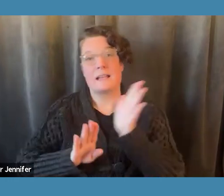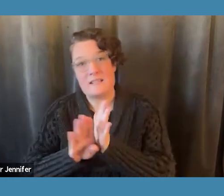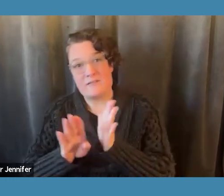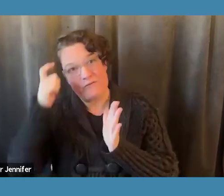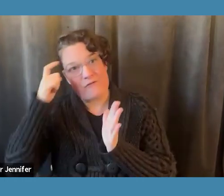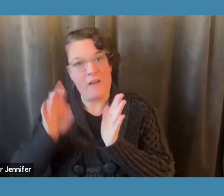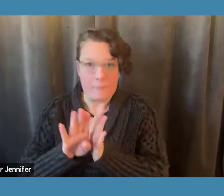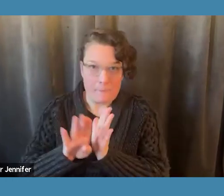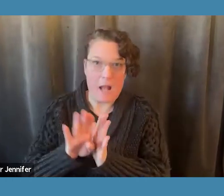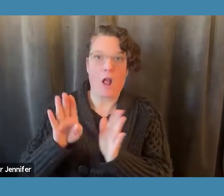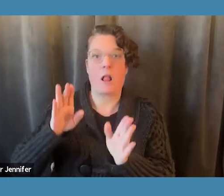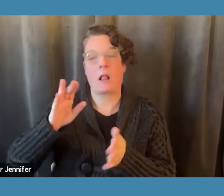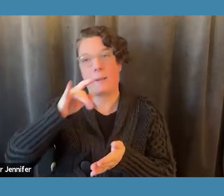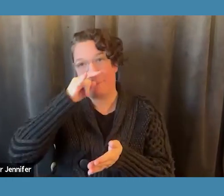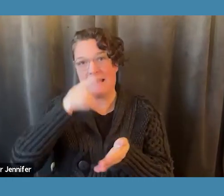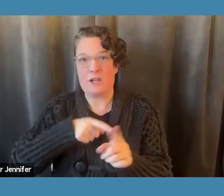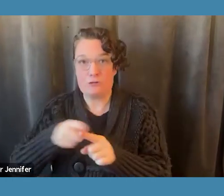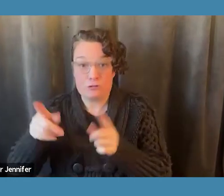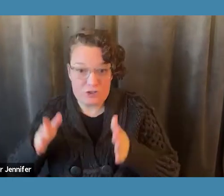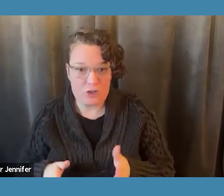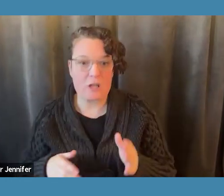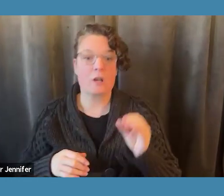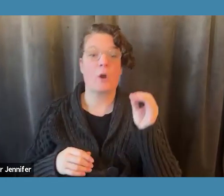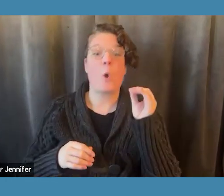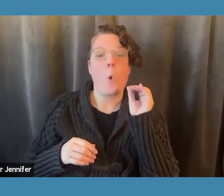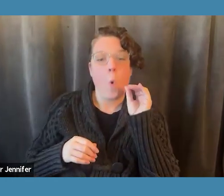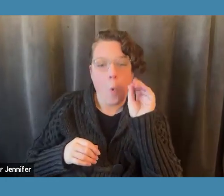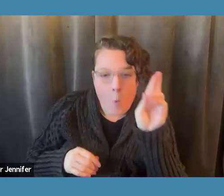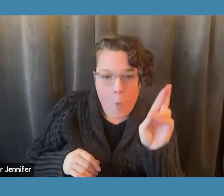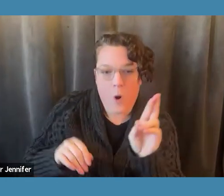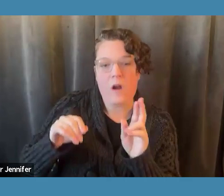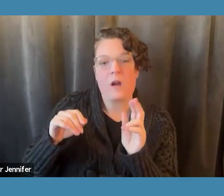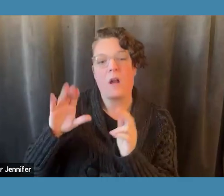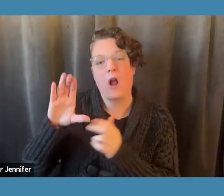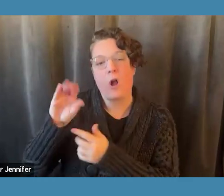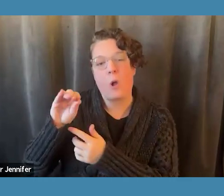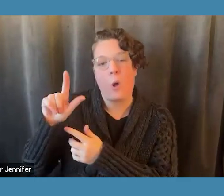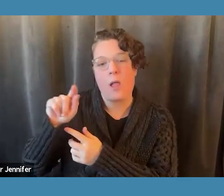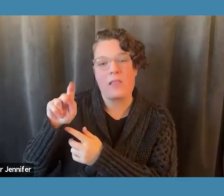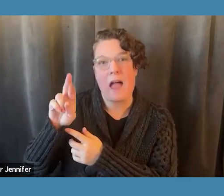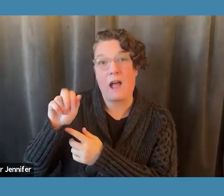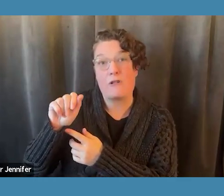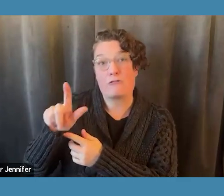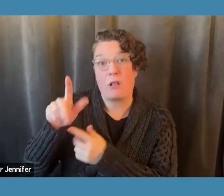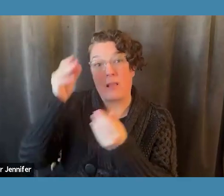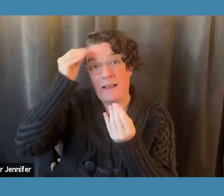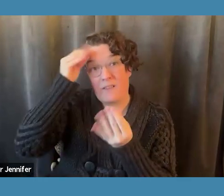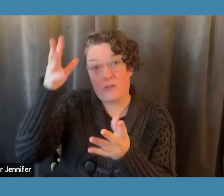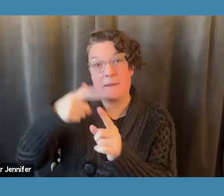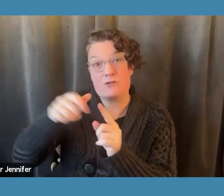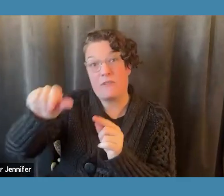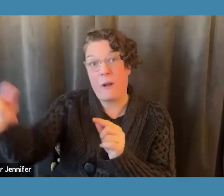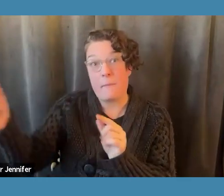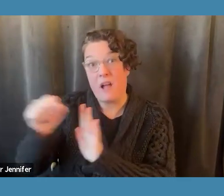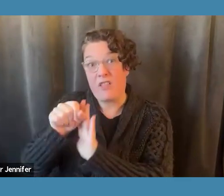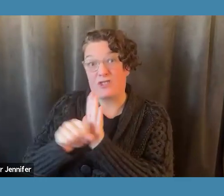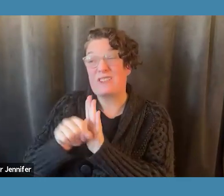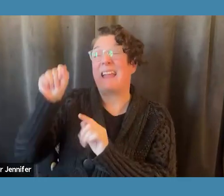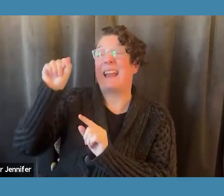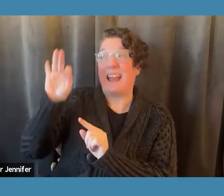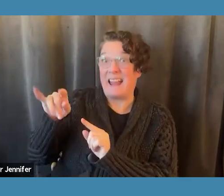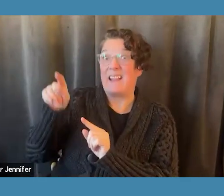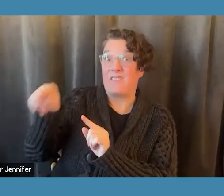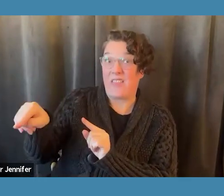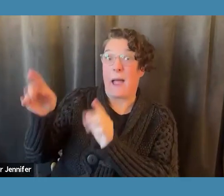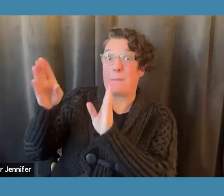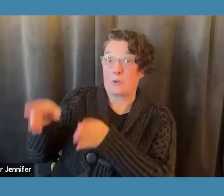or it can be collateral information from another state if the evaluator from that state is